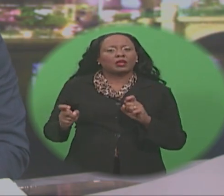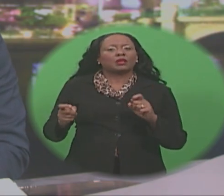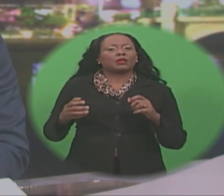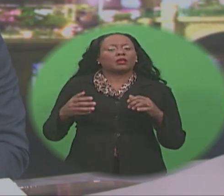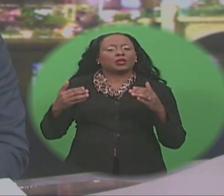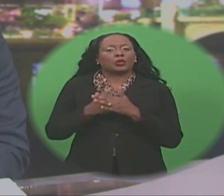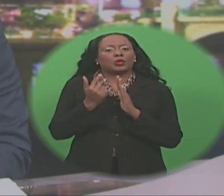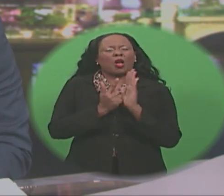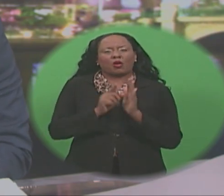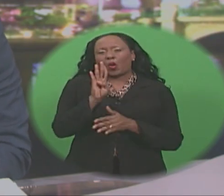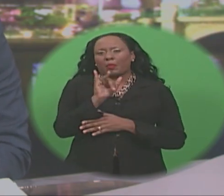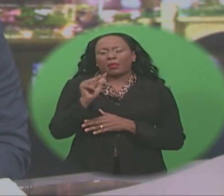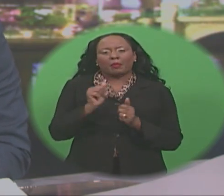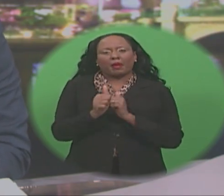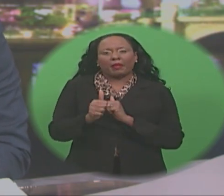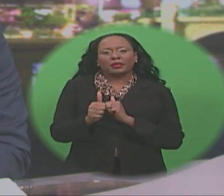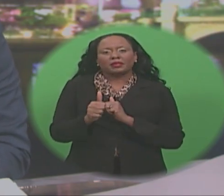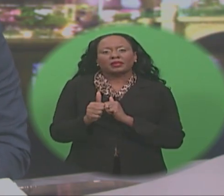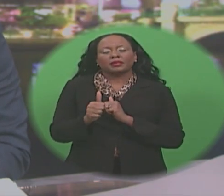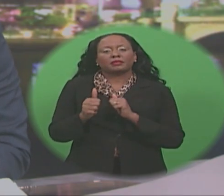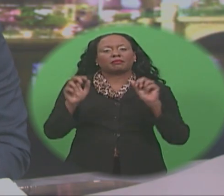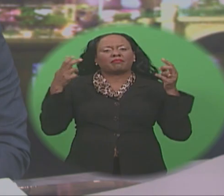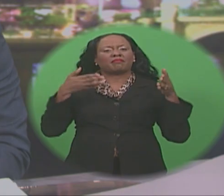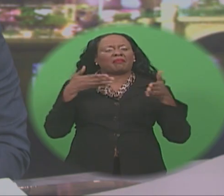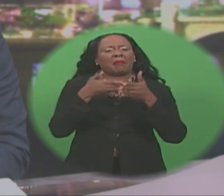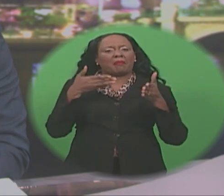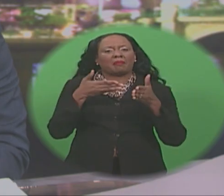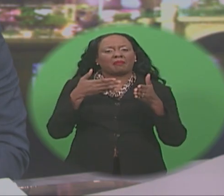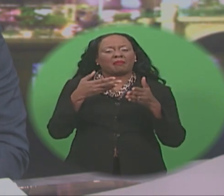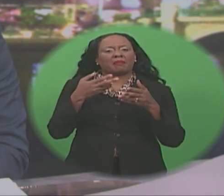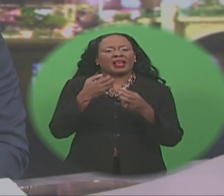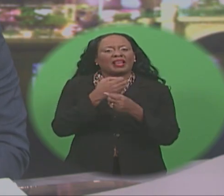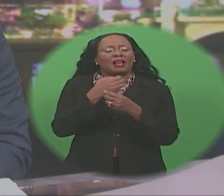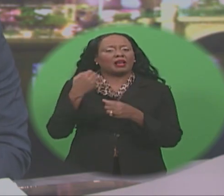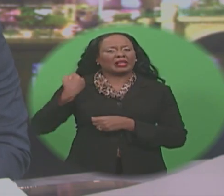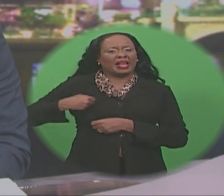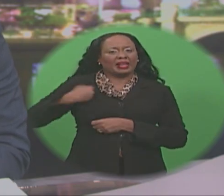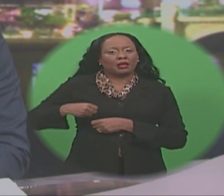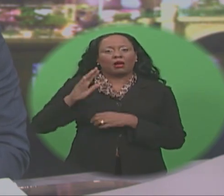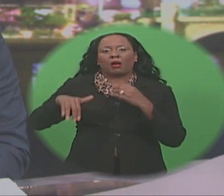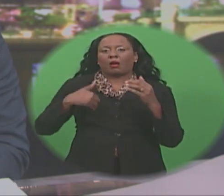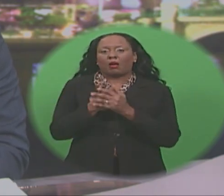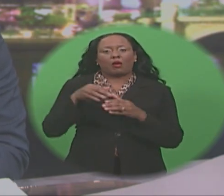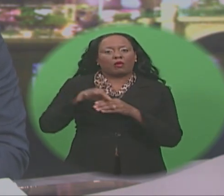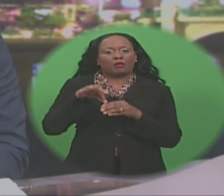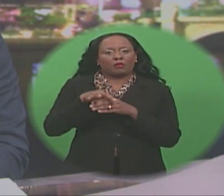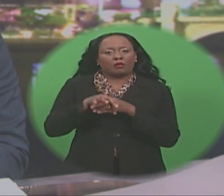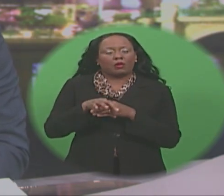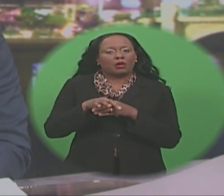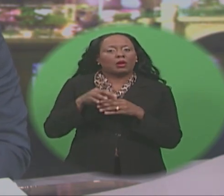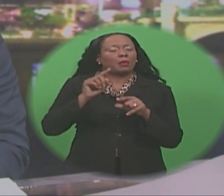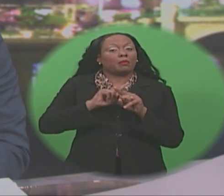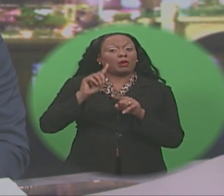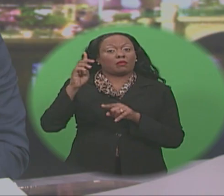anti-gang bill has been passed. The bill was unanimously passed with all 37 parliamentarians voting in favor of the bill with the